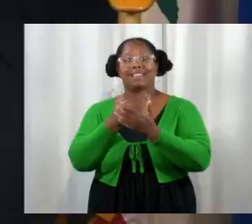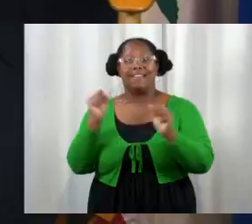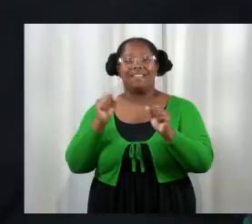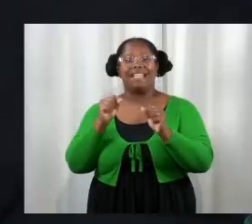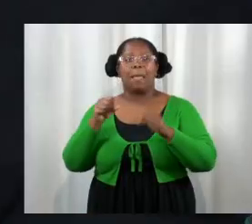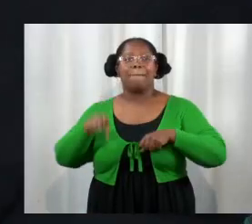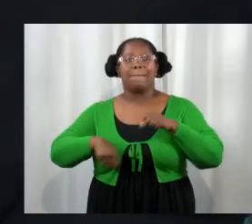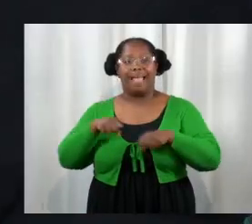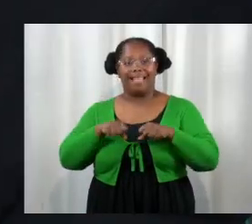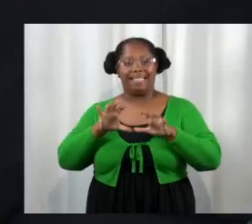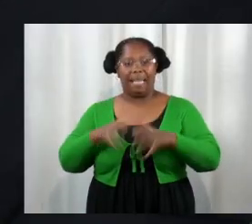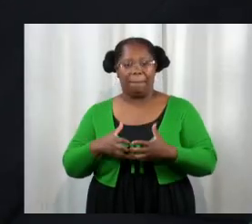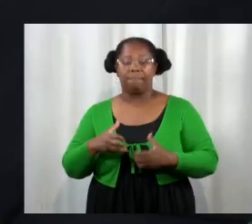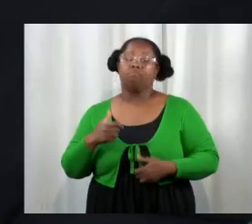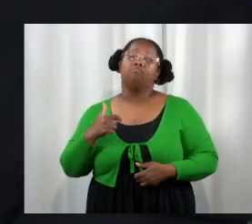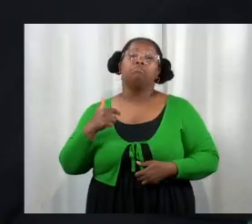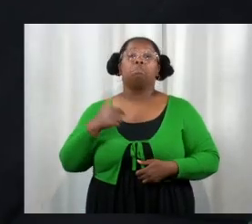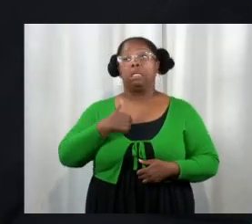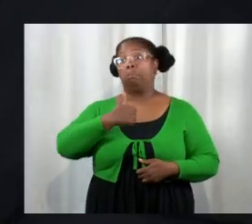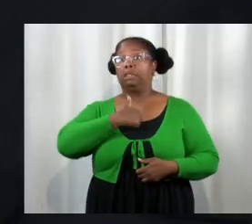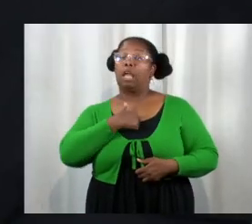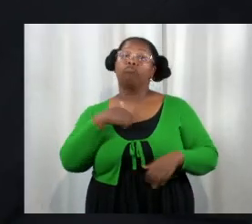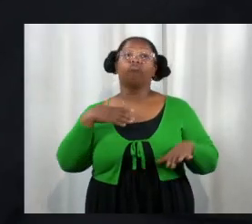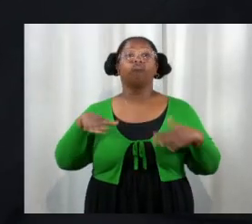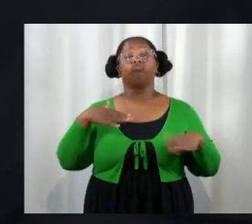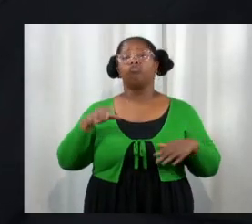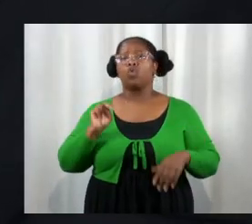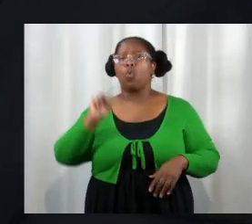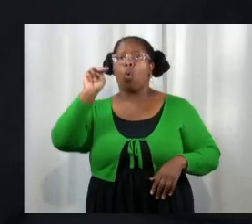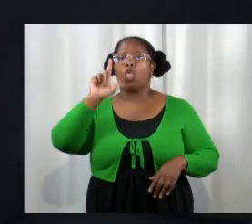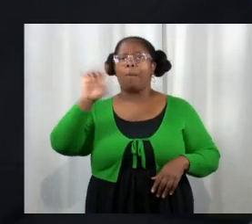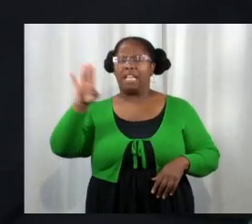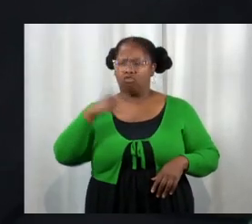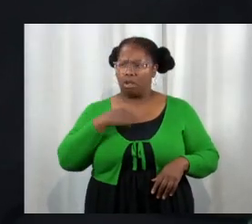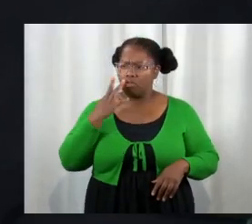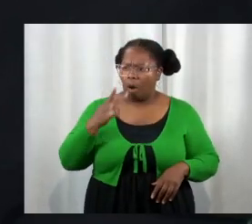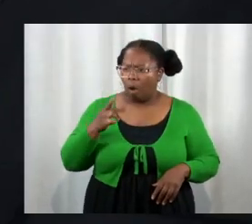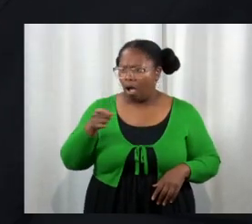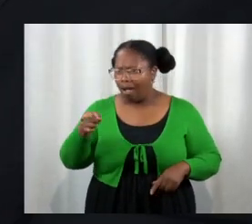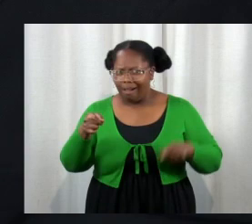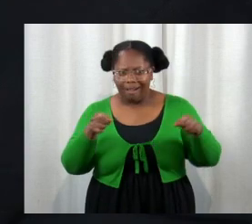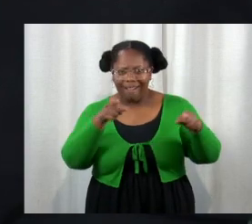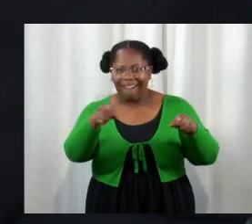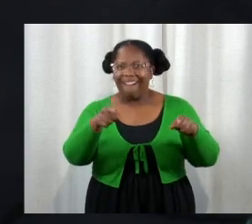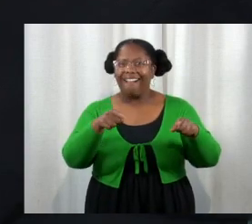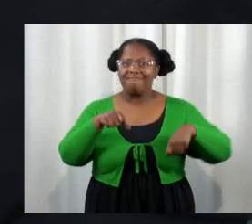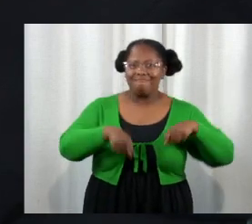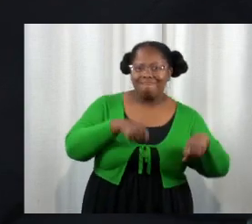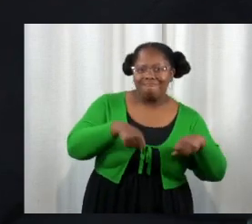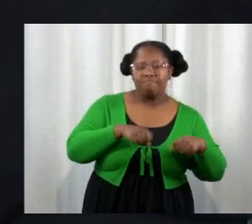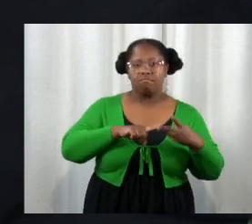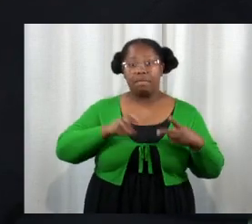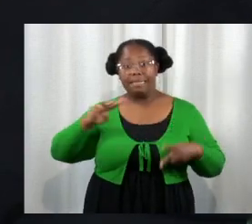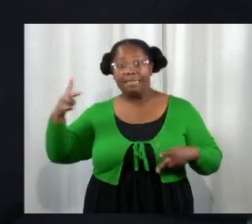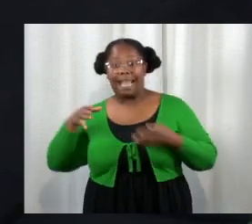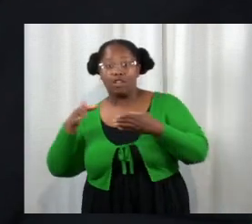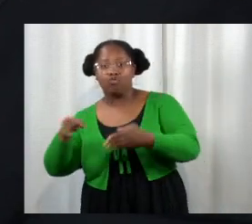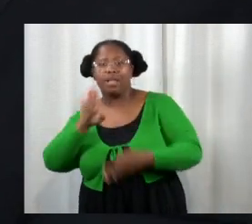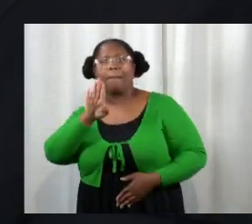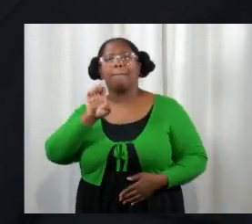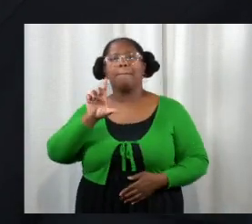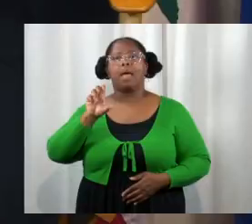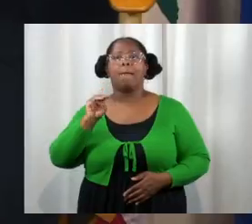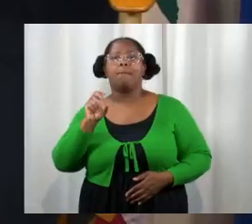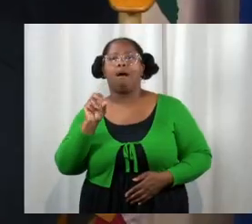out in North Long Beach, seeing folks out there on the bikes. I was over on 2nd Street in Belmont Shore, and you know, I